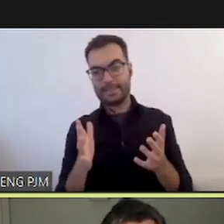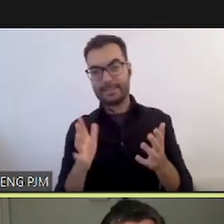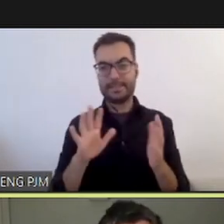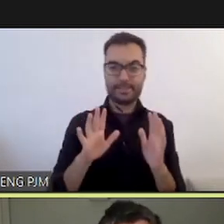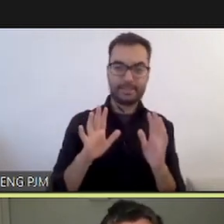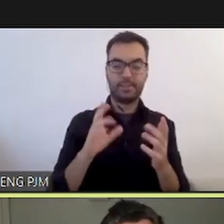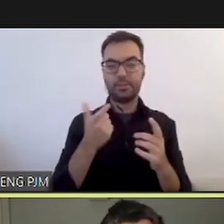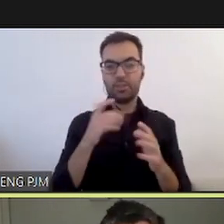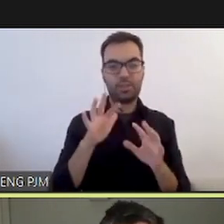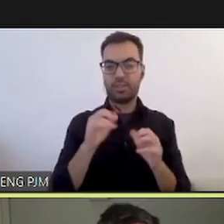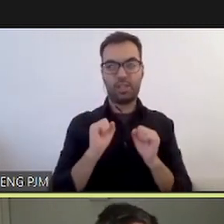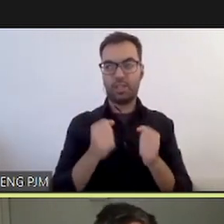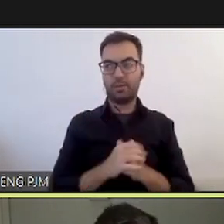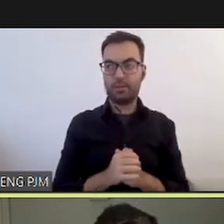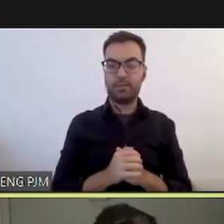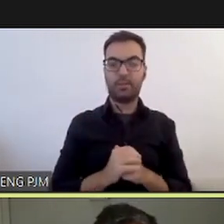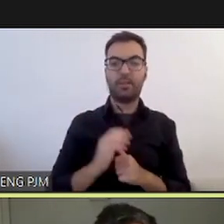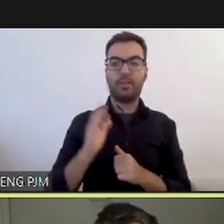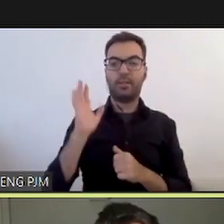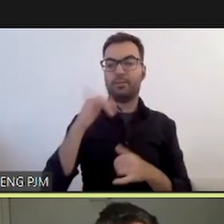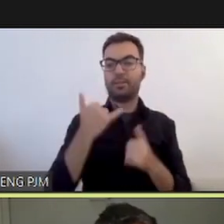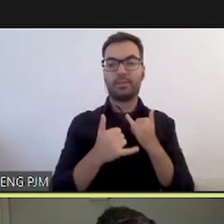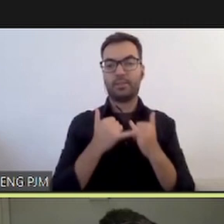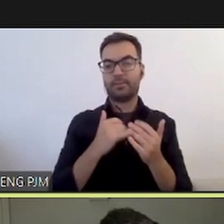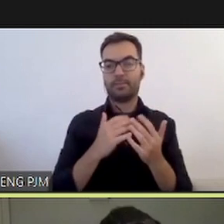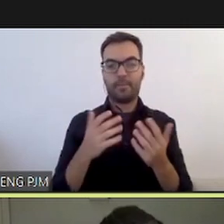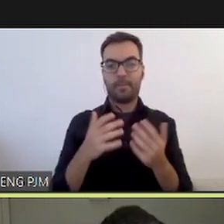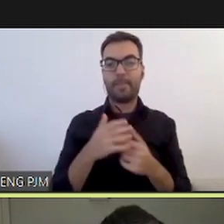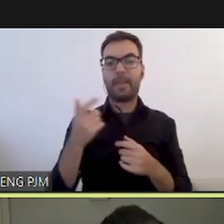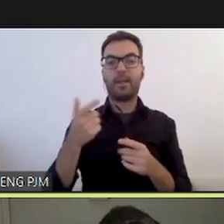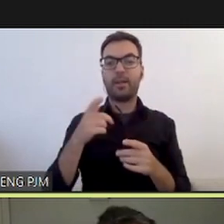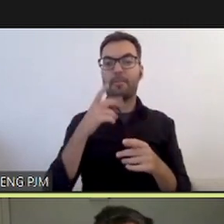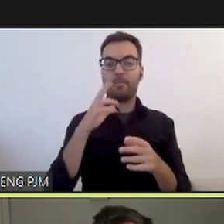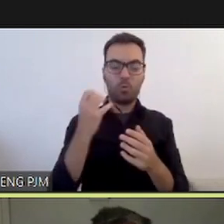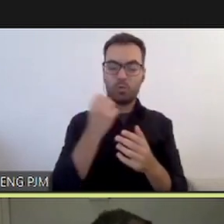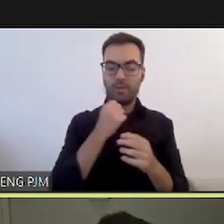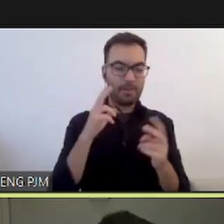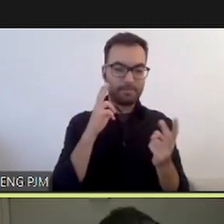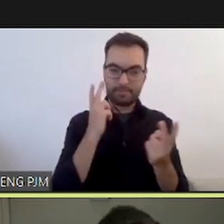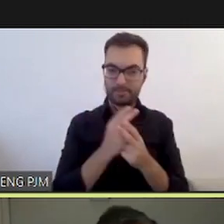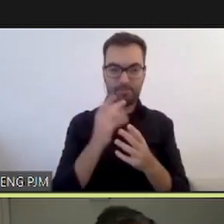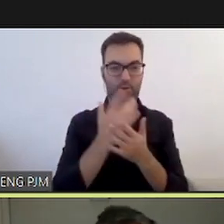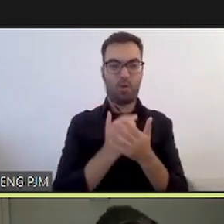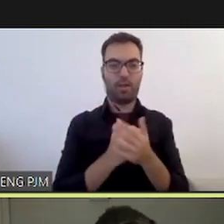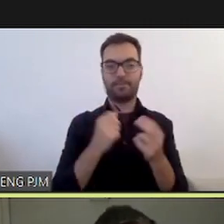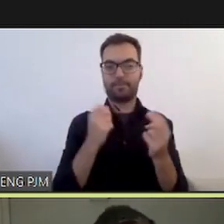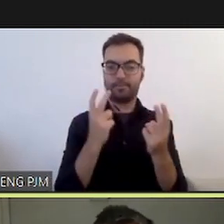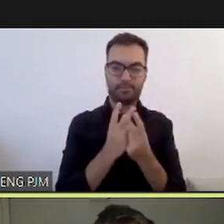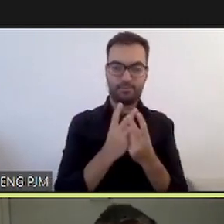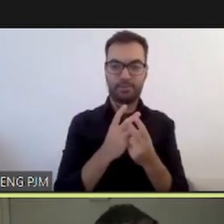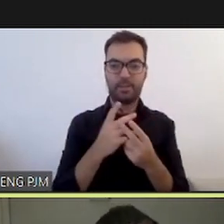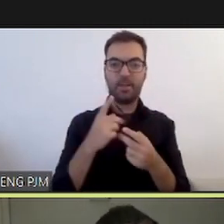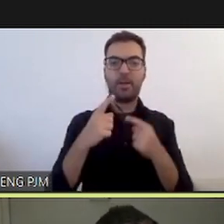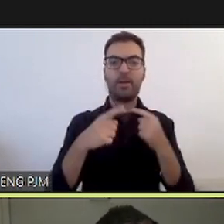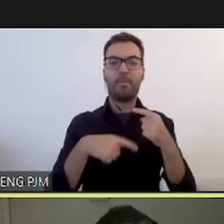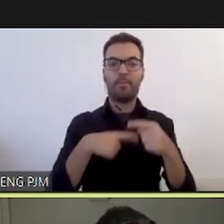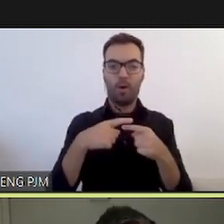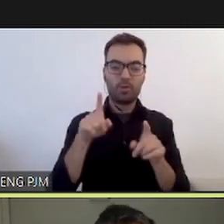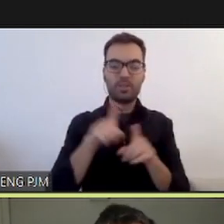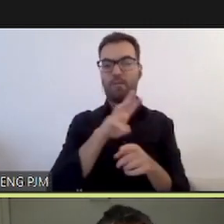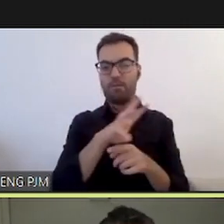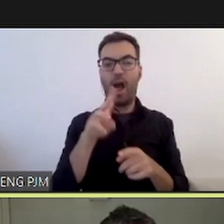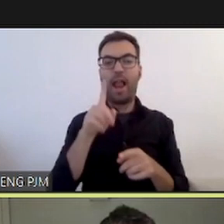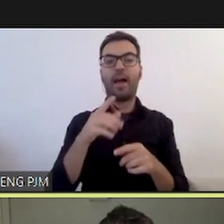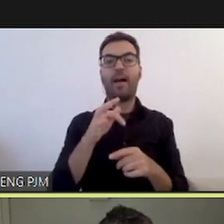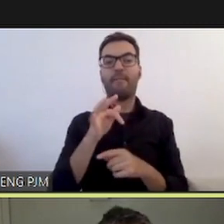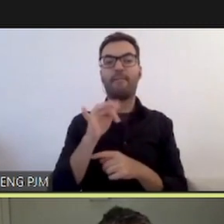screen reader. And even if, for example, if it's exactly the same screen reader, exactly the same digital product on the Firefox,